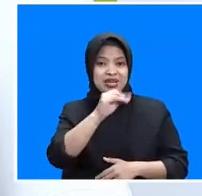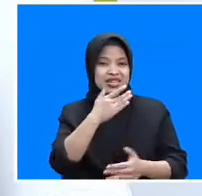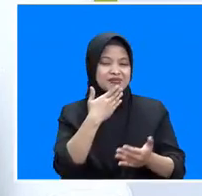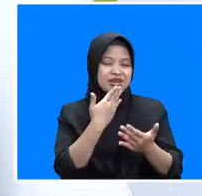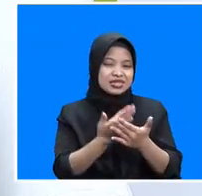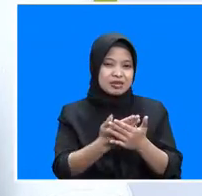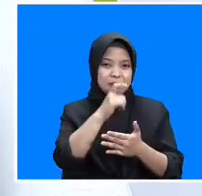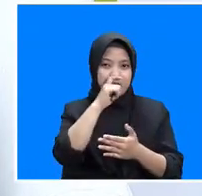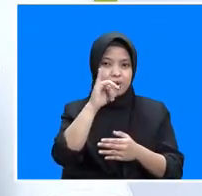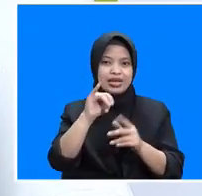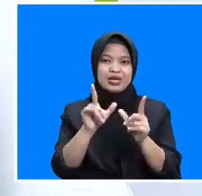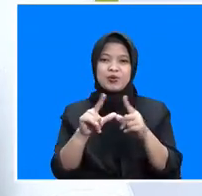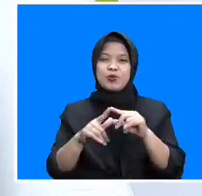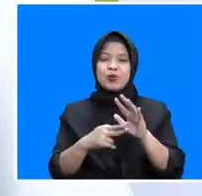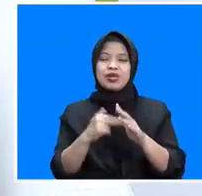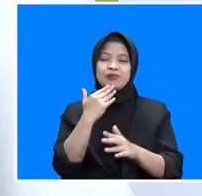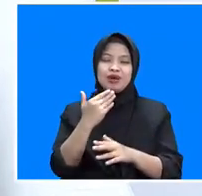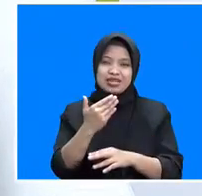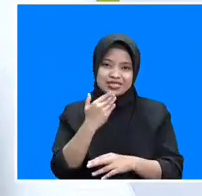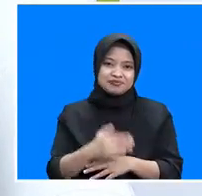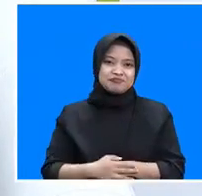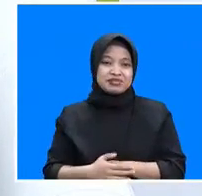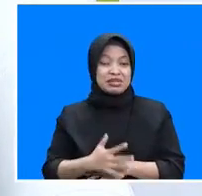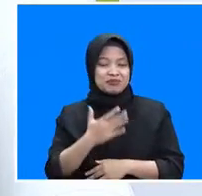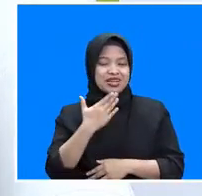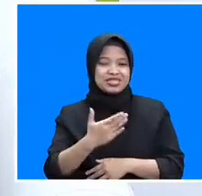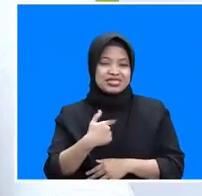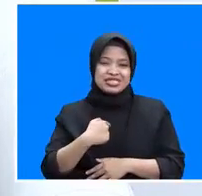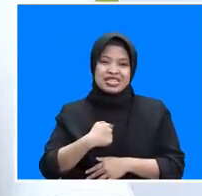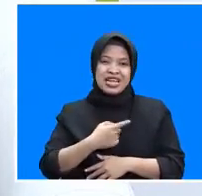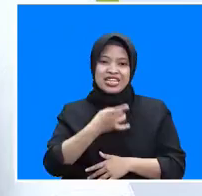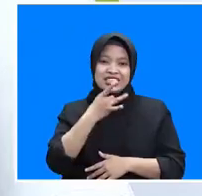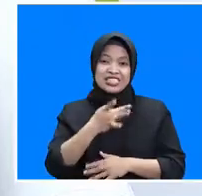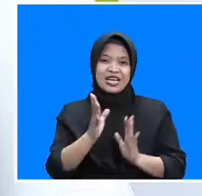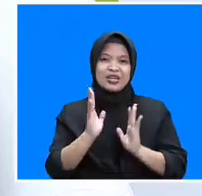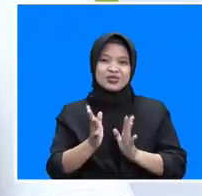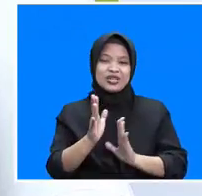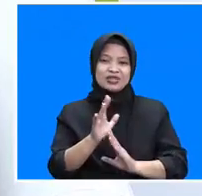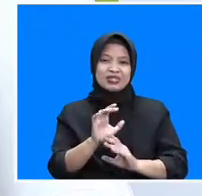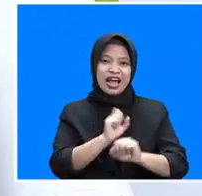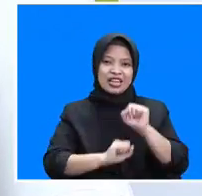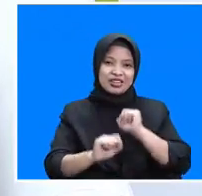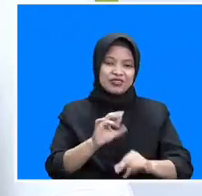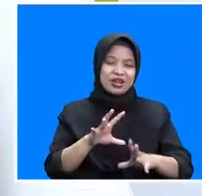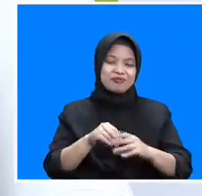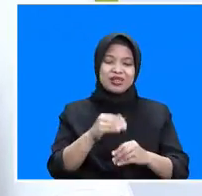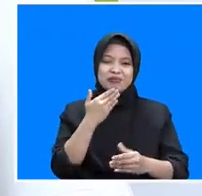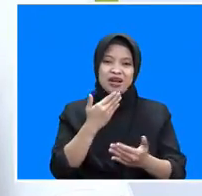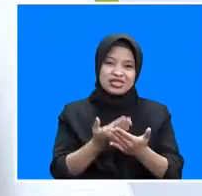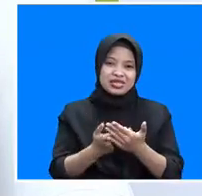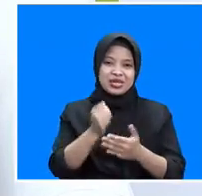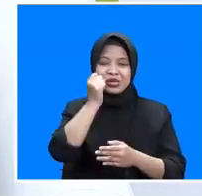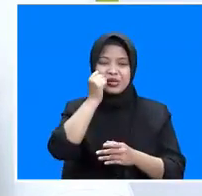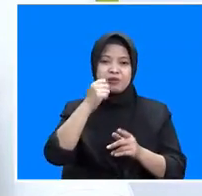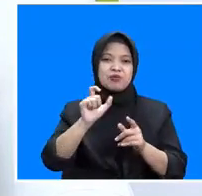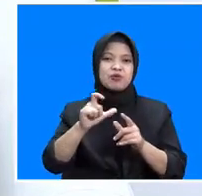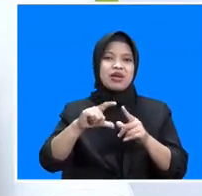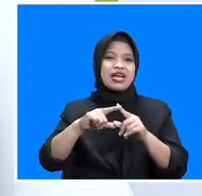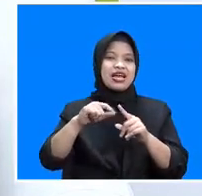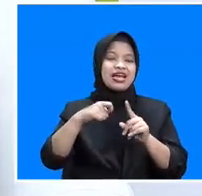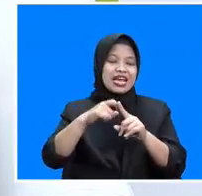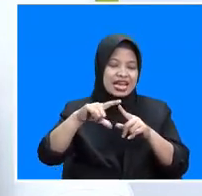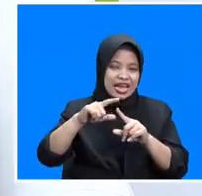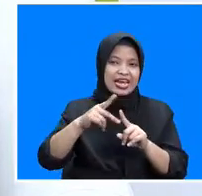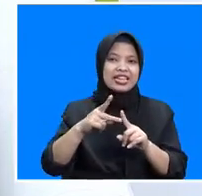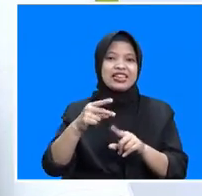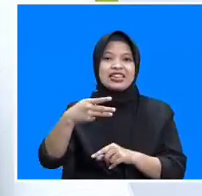and to participate on this panel. I've learned a lot today, you know, from Catherine and from yourself in terms of, you know, the important work that's